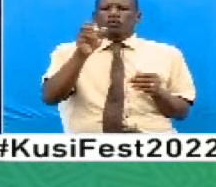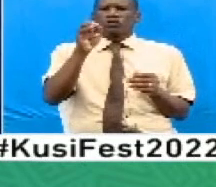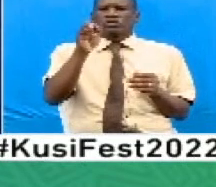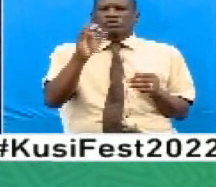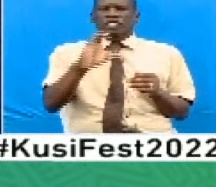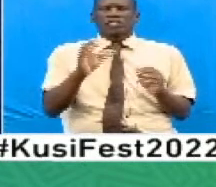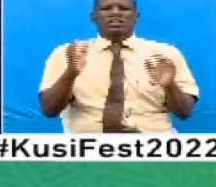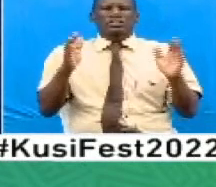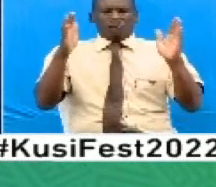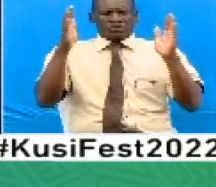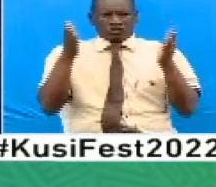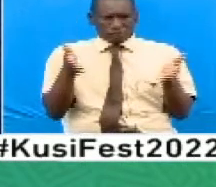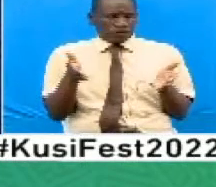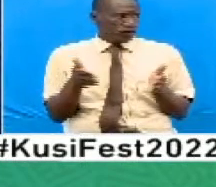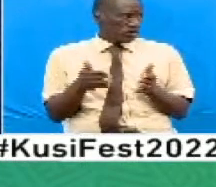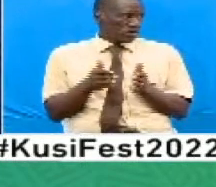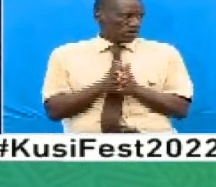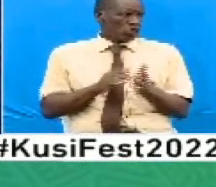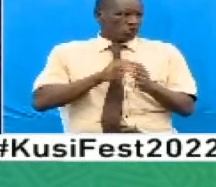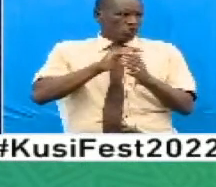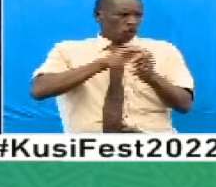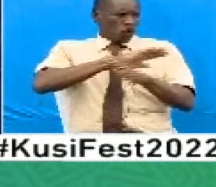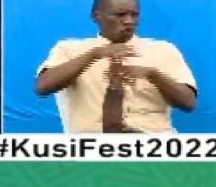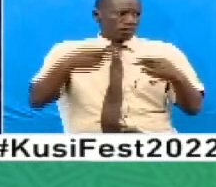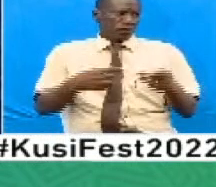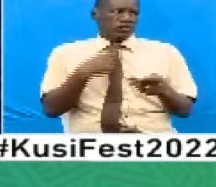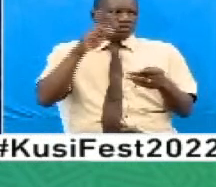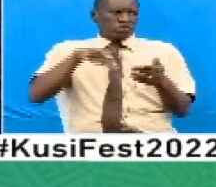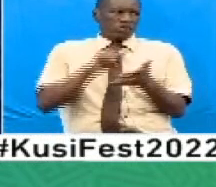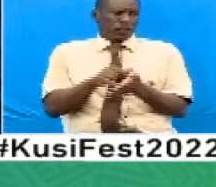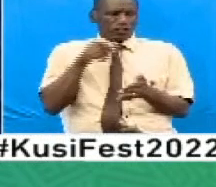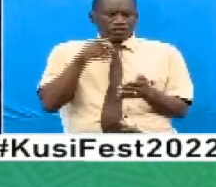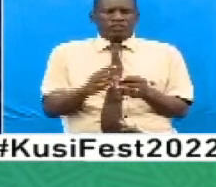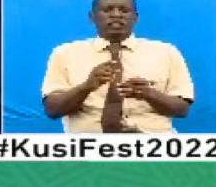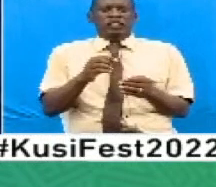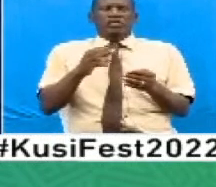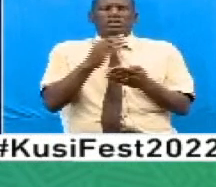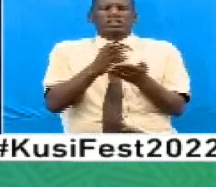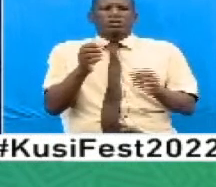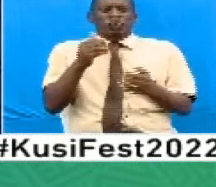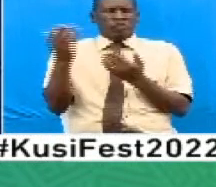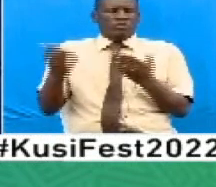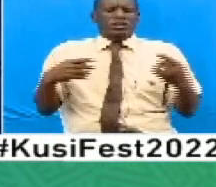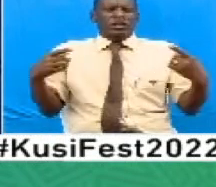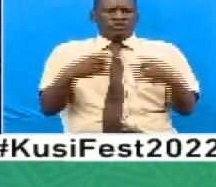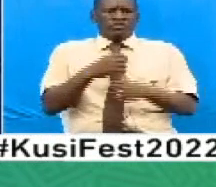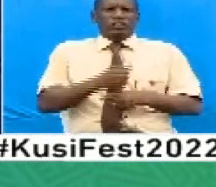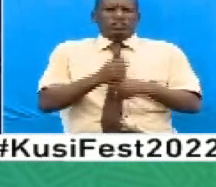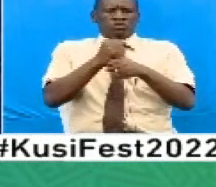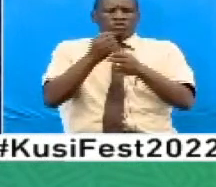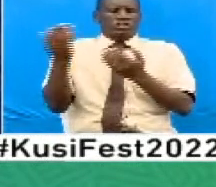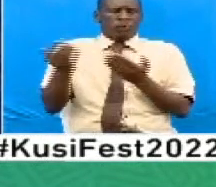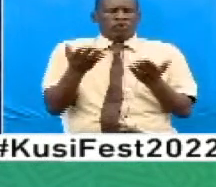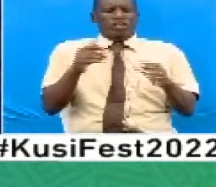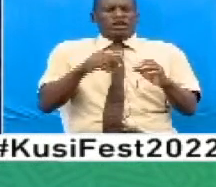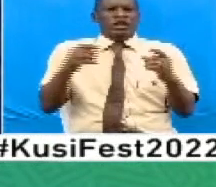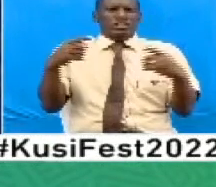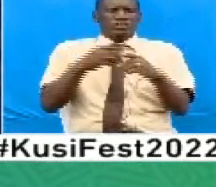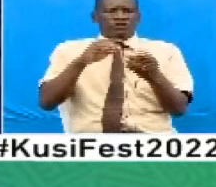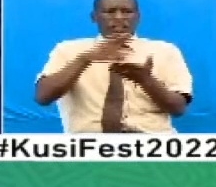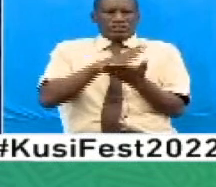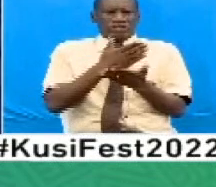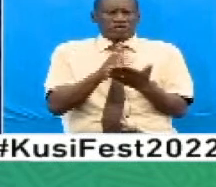Festival. Everyone has said that this is one that brings together various stakeholders across different